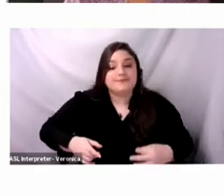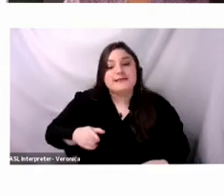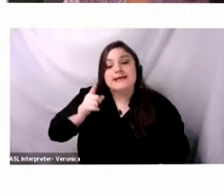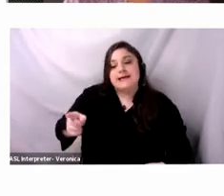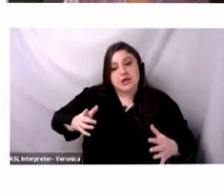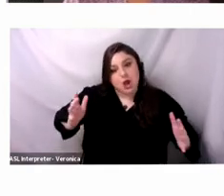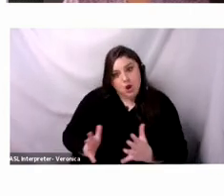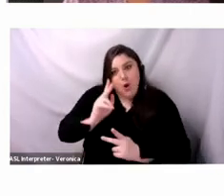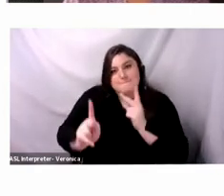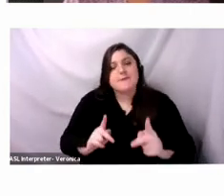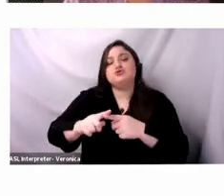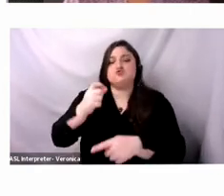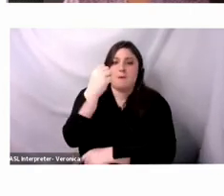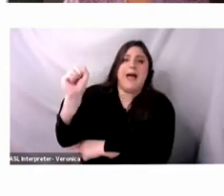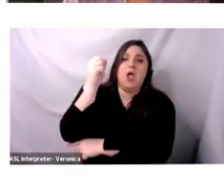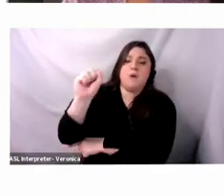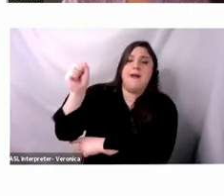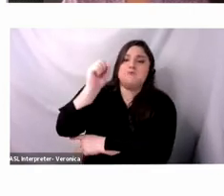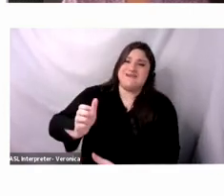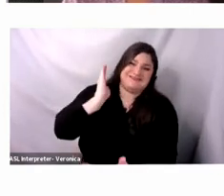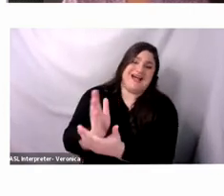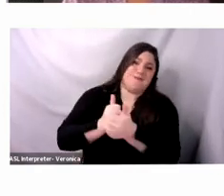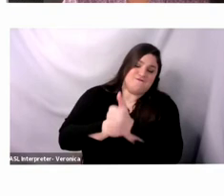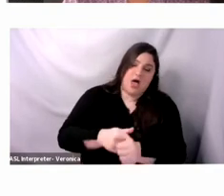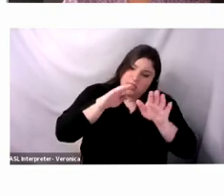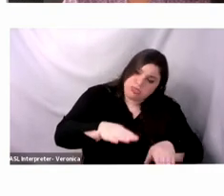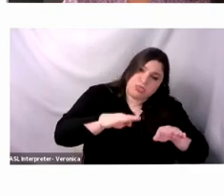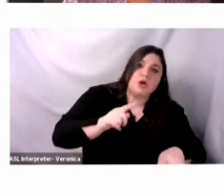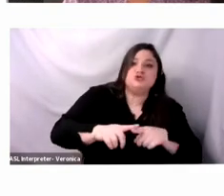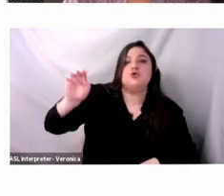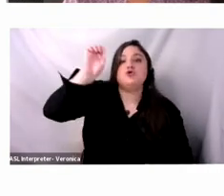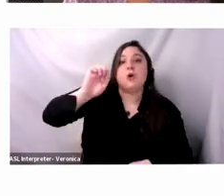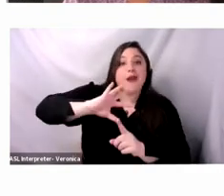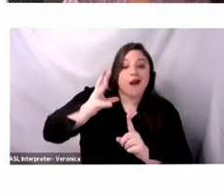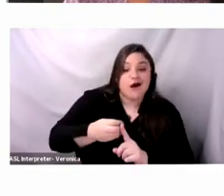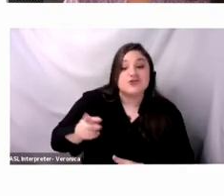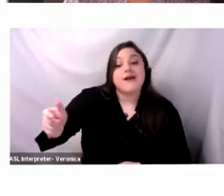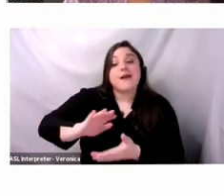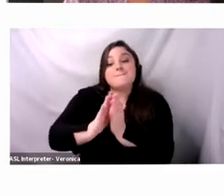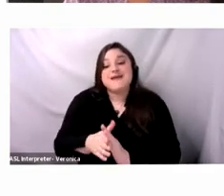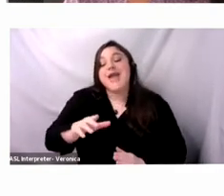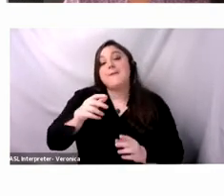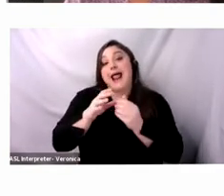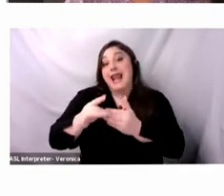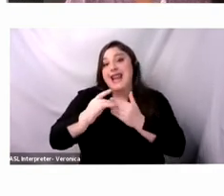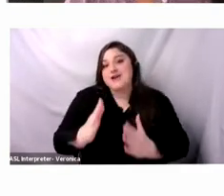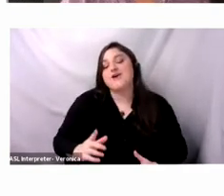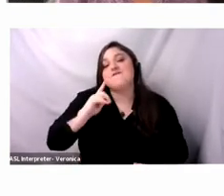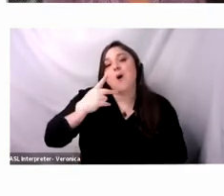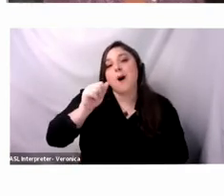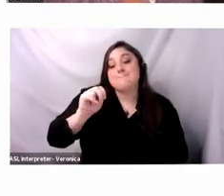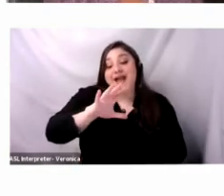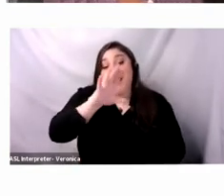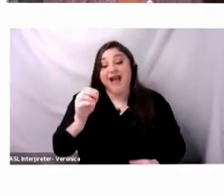European culture and embrace local traditions. He became the leading Pan-African theorist and although he died 1 year before it happened,